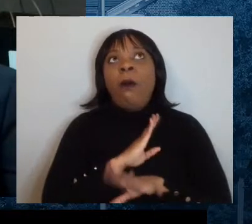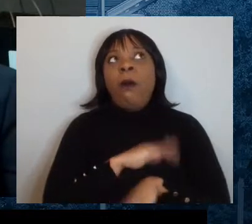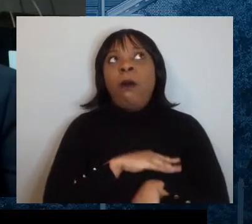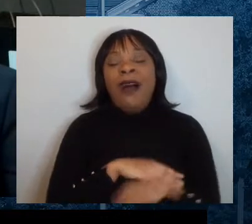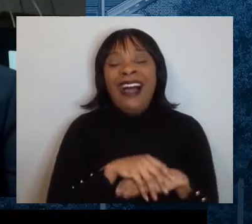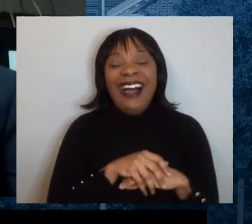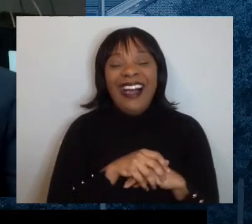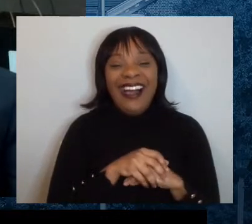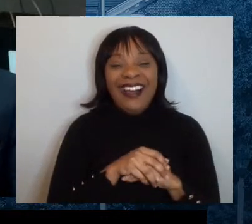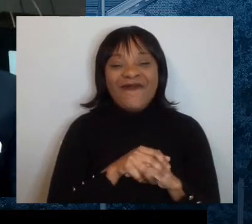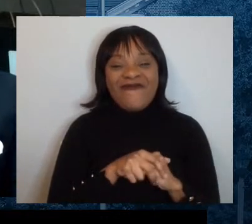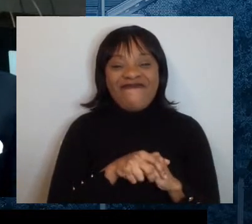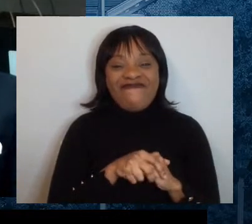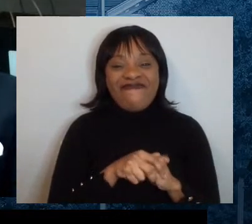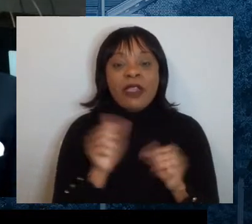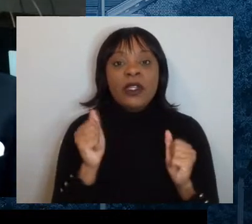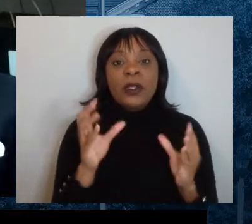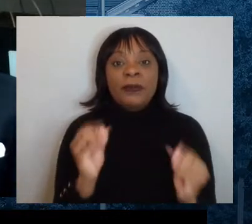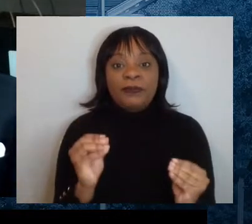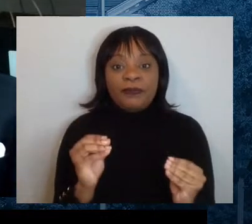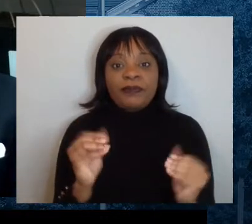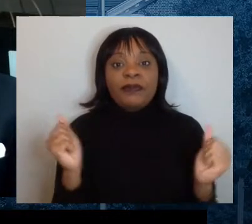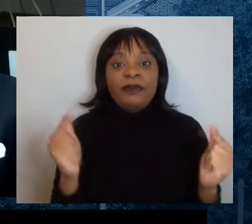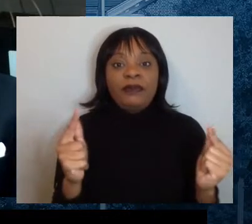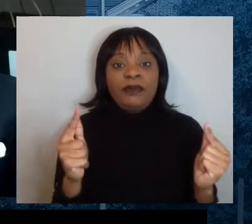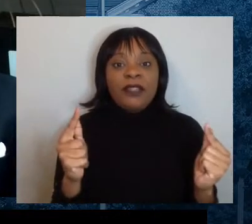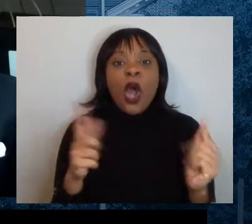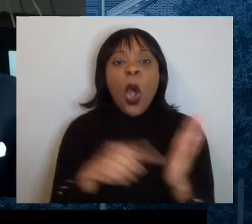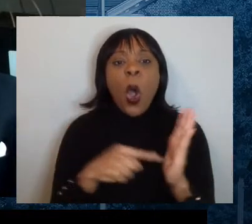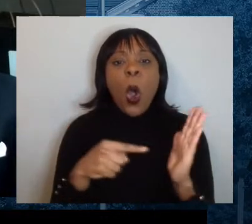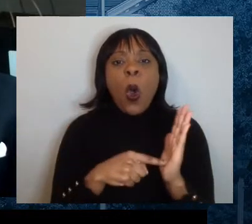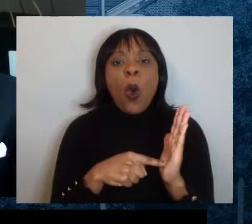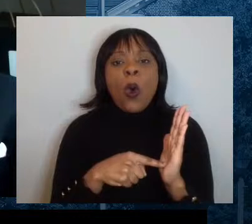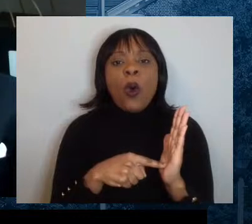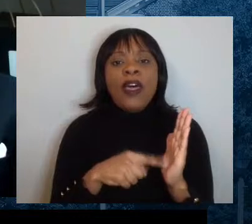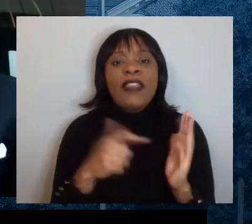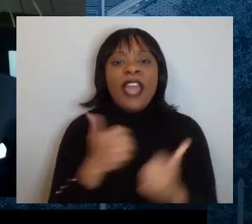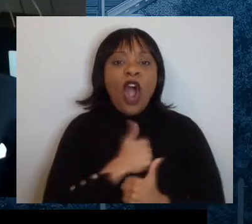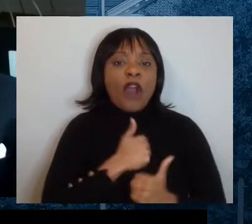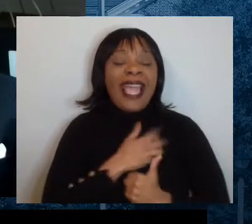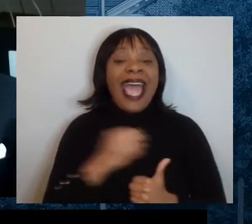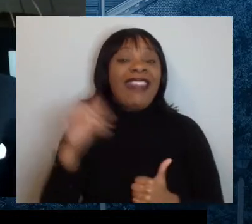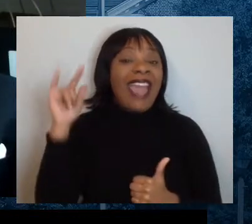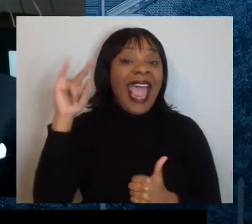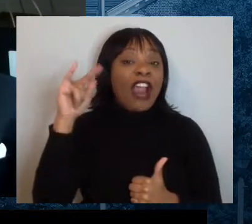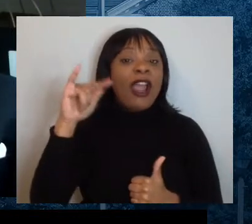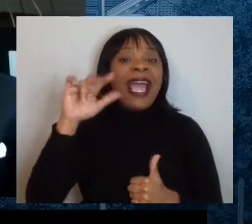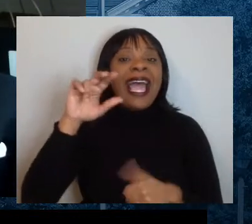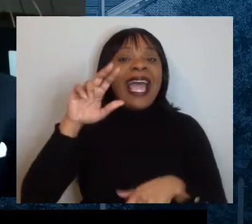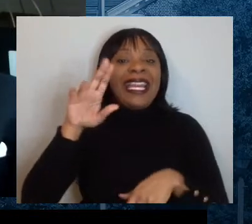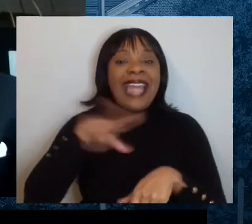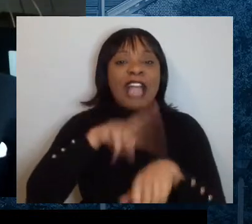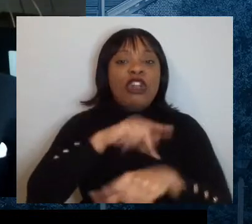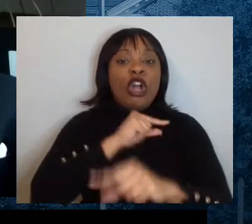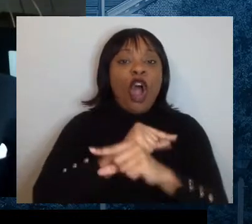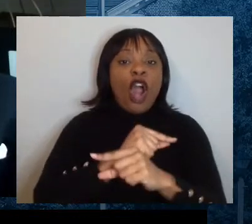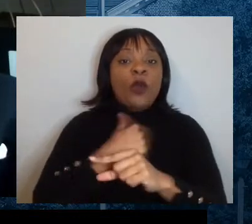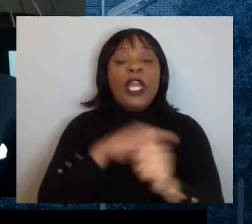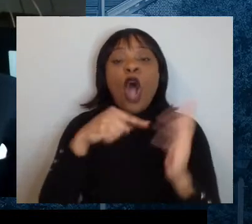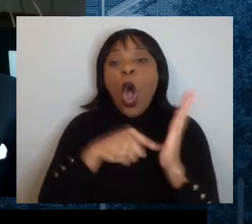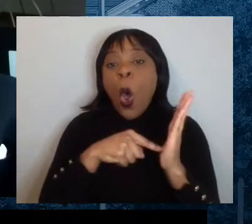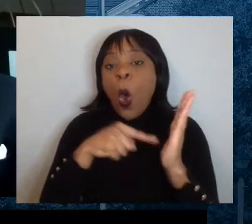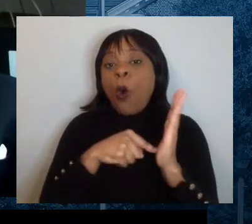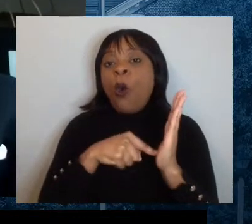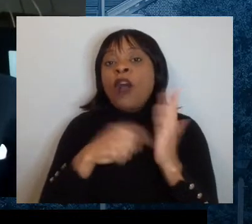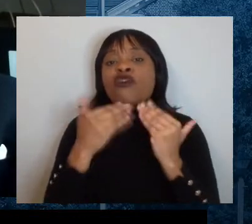Okay. So we owe an incredible debt of gratitude to our Army and Air National Guard. We owe an incredible debt of gratitude to all the hospitals and